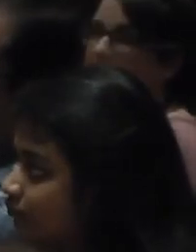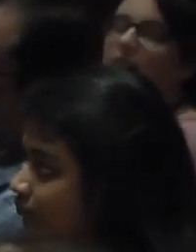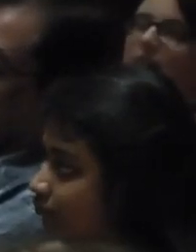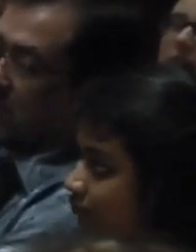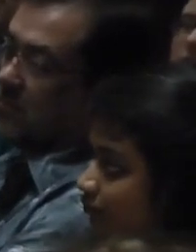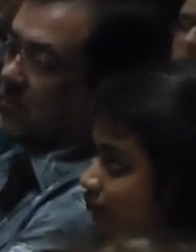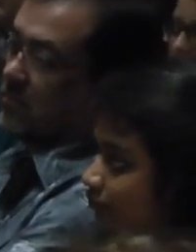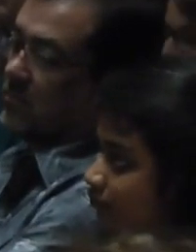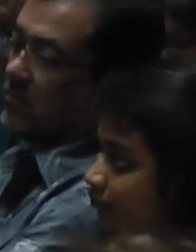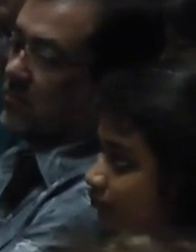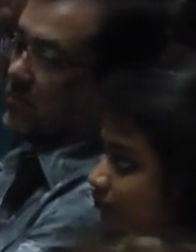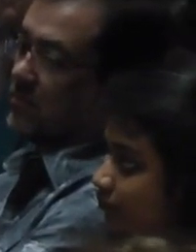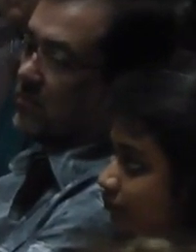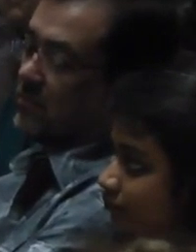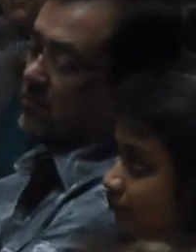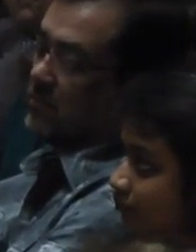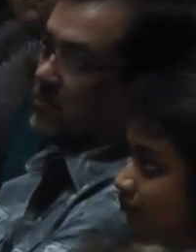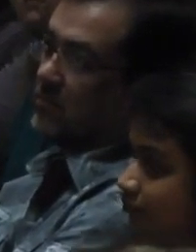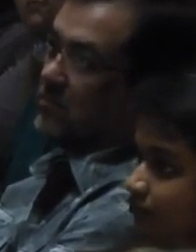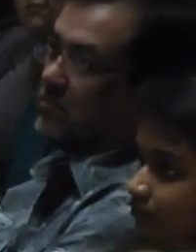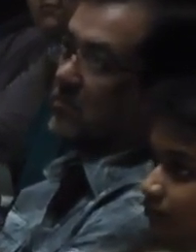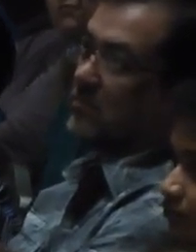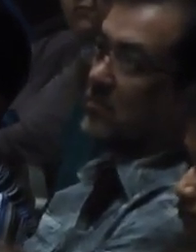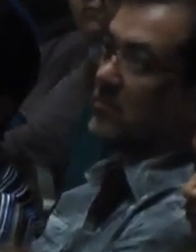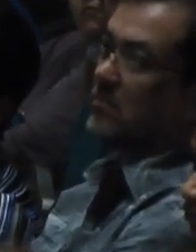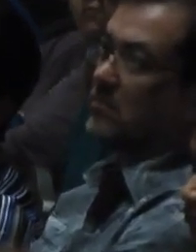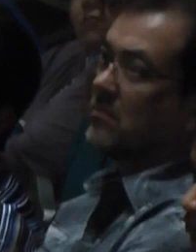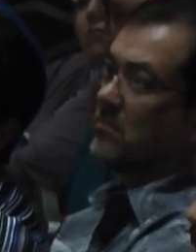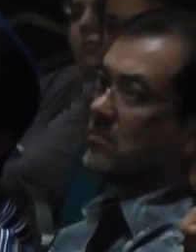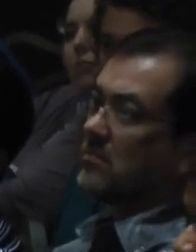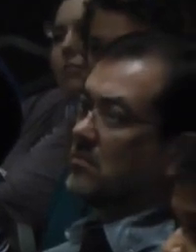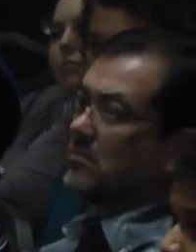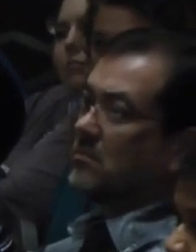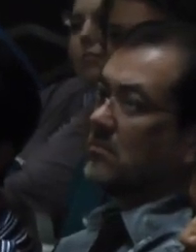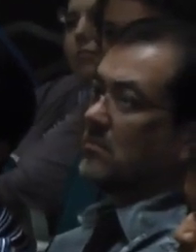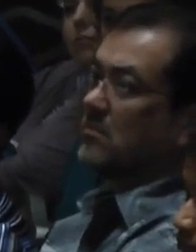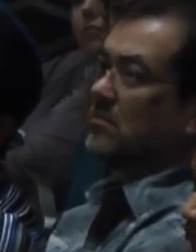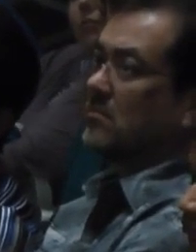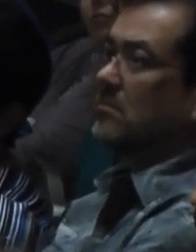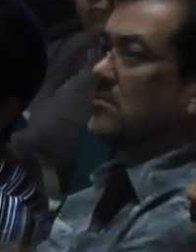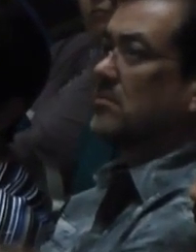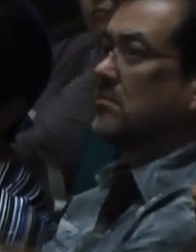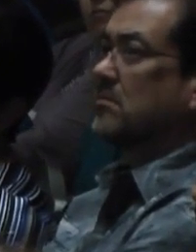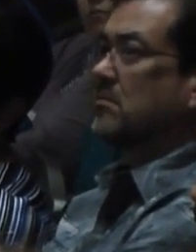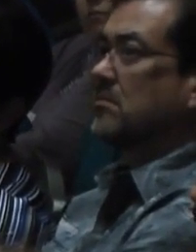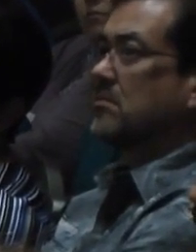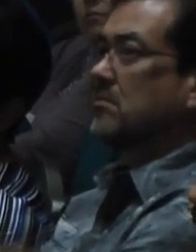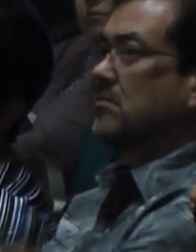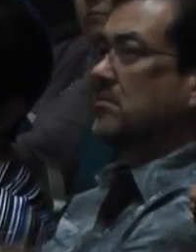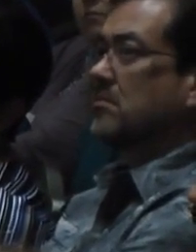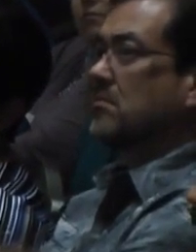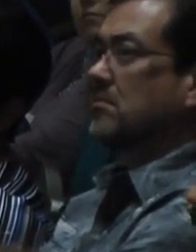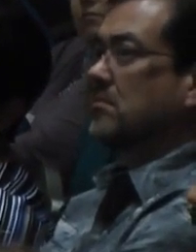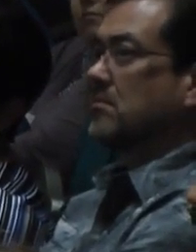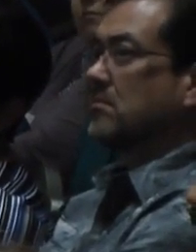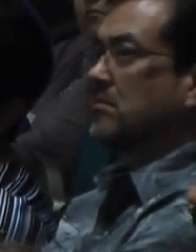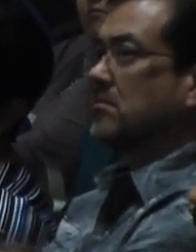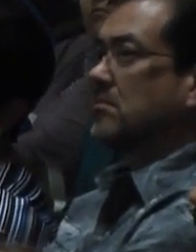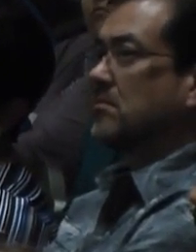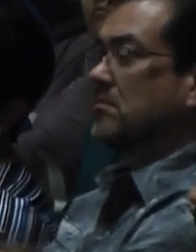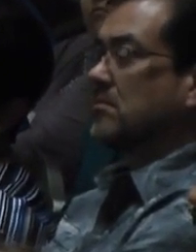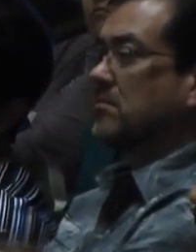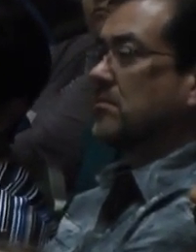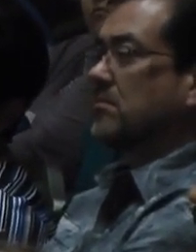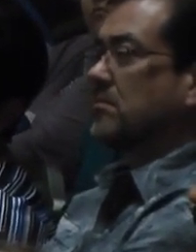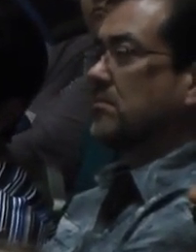being diagnosed or finding out that... Well, the grandparents, it's just happening all the time. I show that slide at autism meetings, and I have parents,